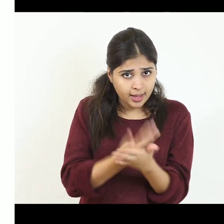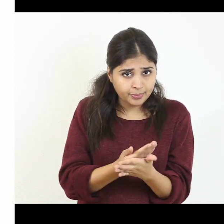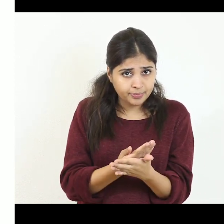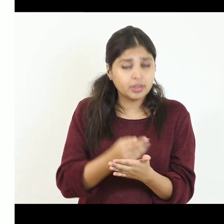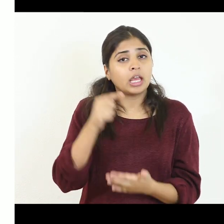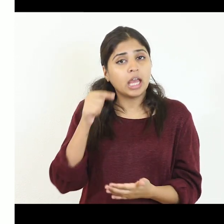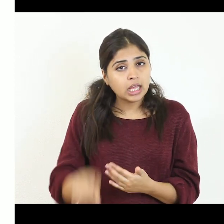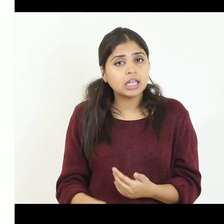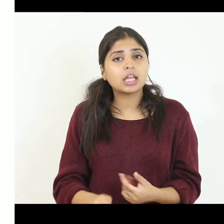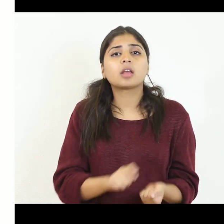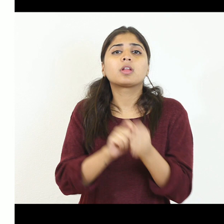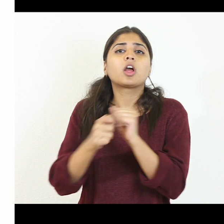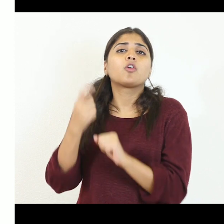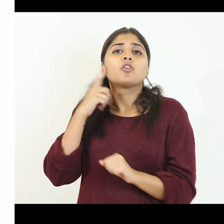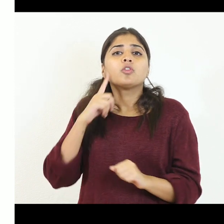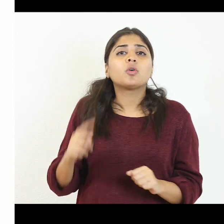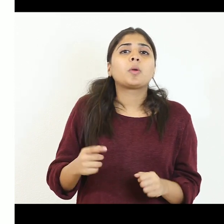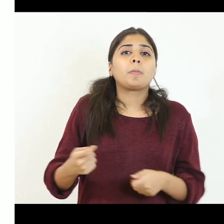business intelligence.